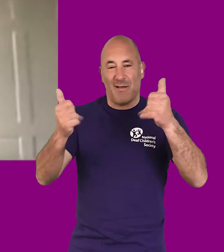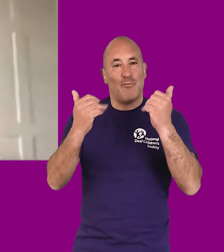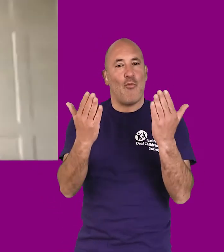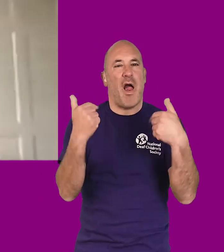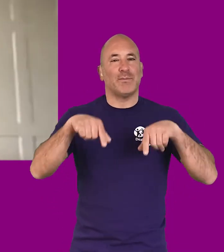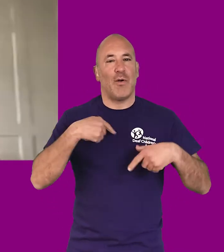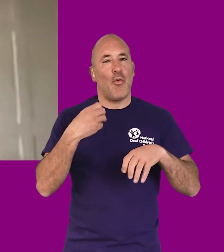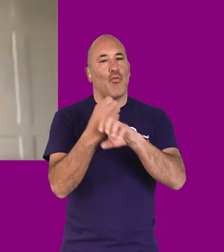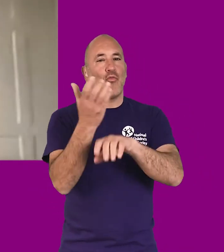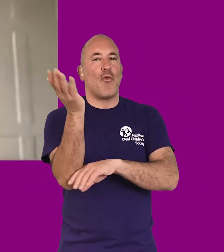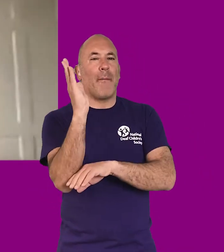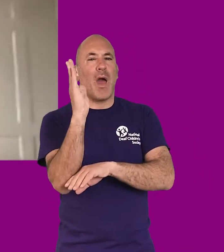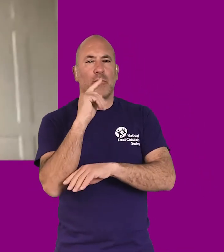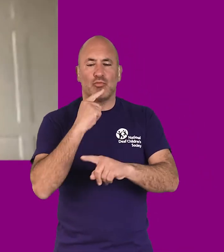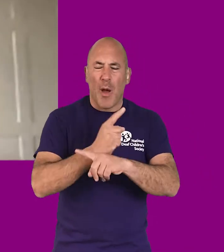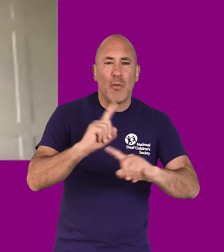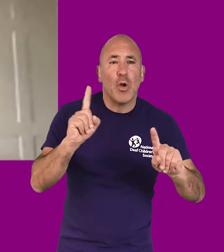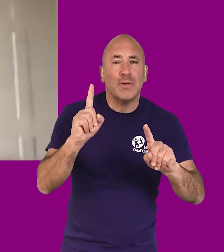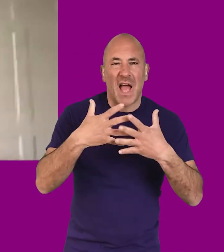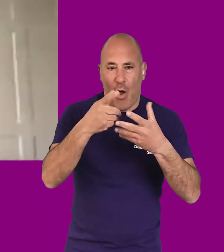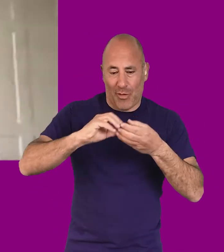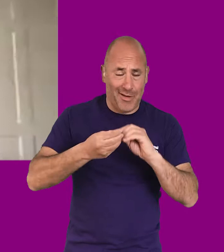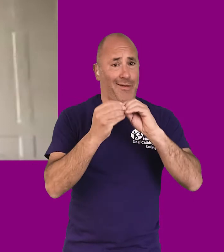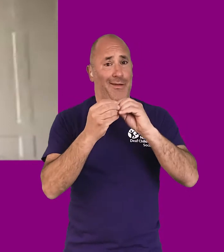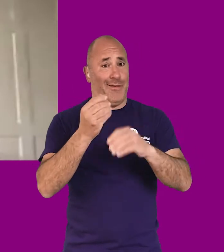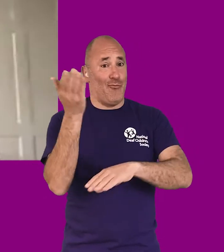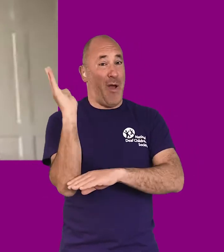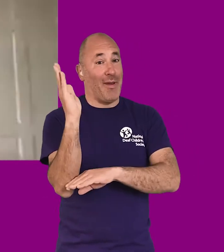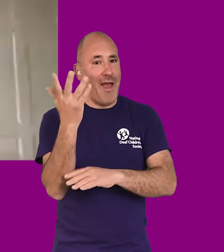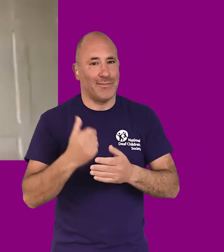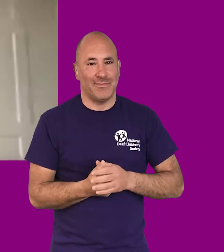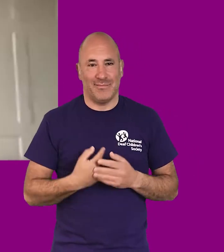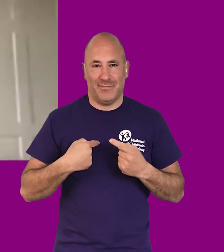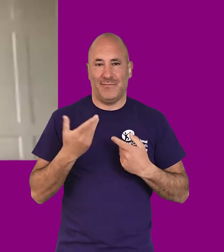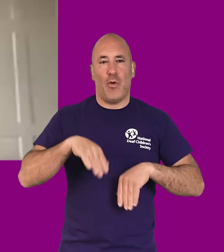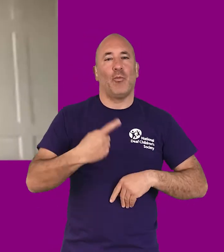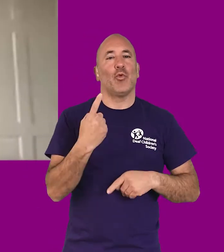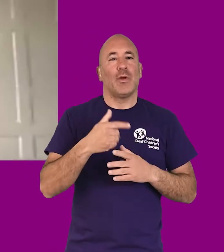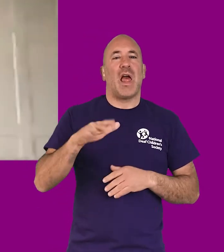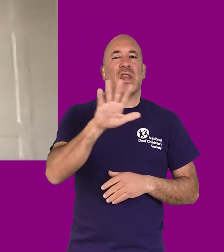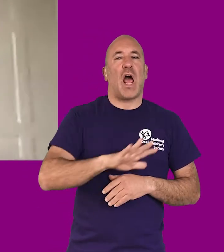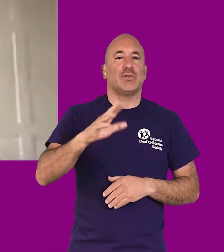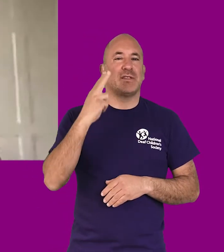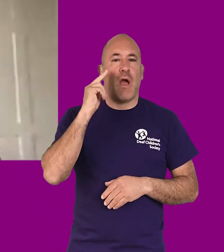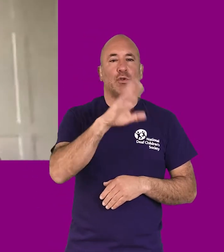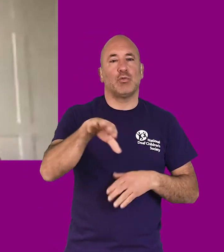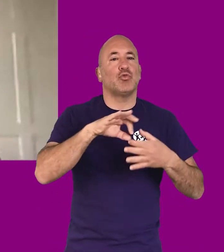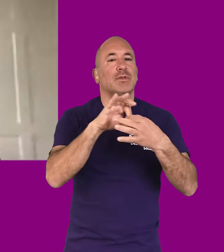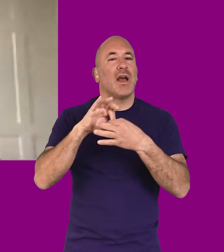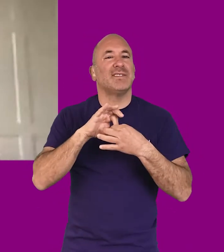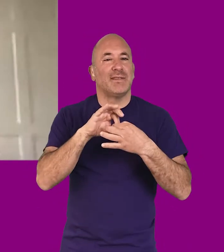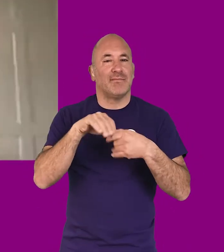So hi, welcome to our webinar about making webinars. We are from the National Deaf